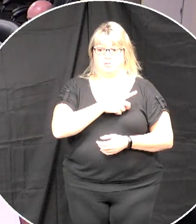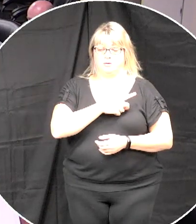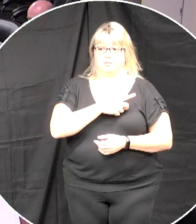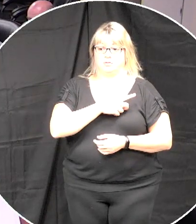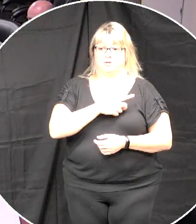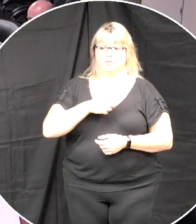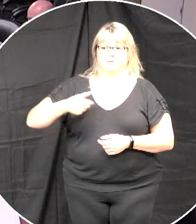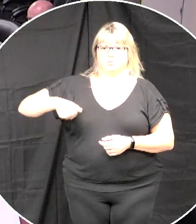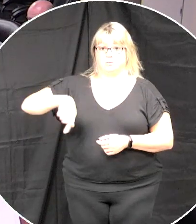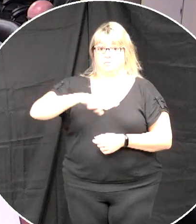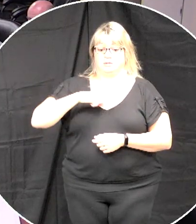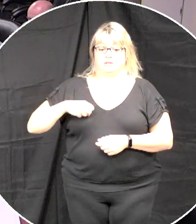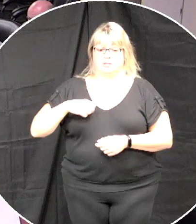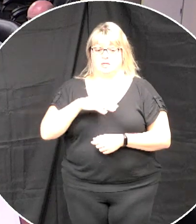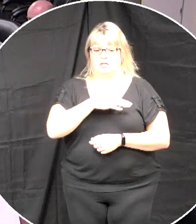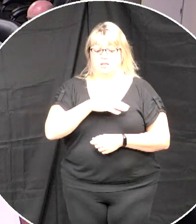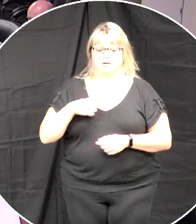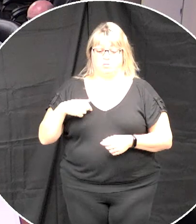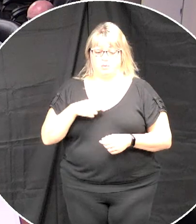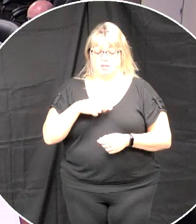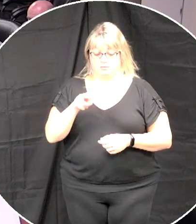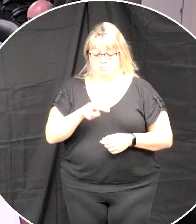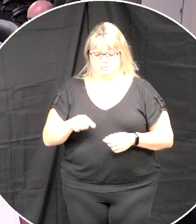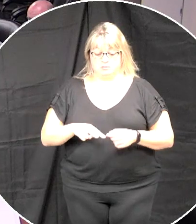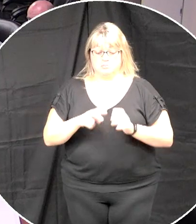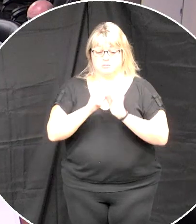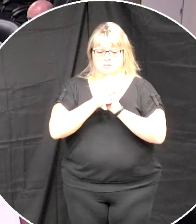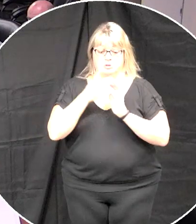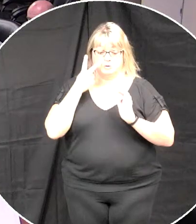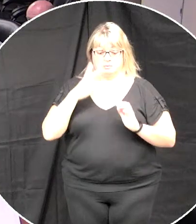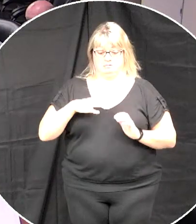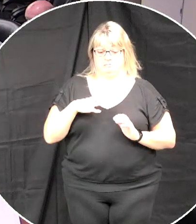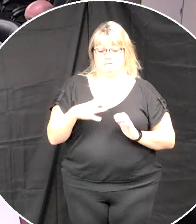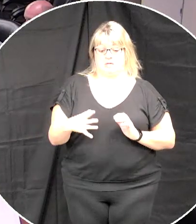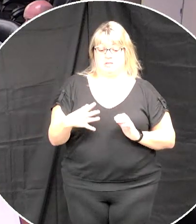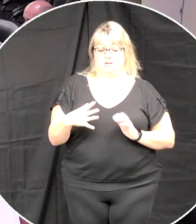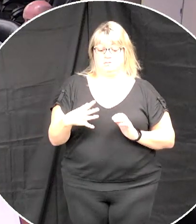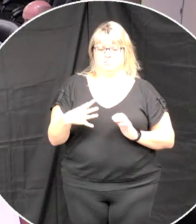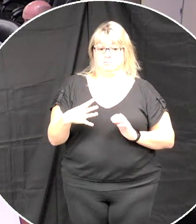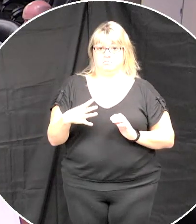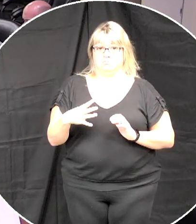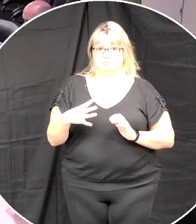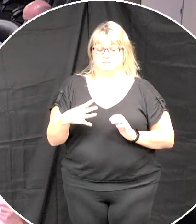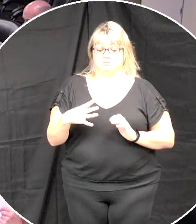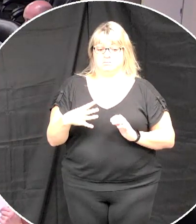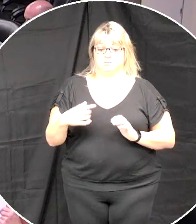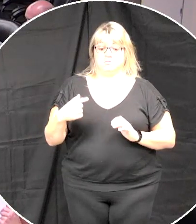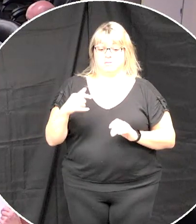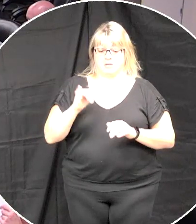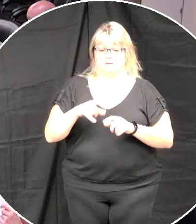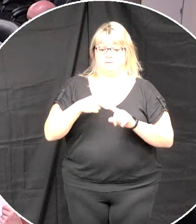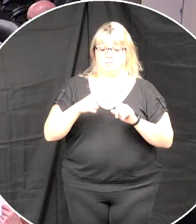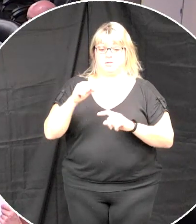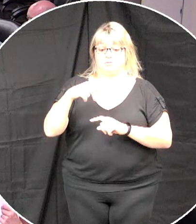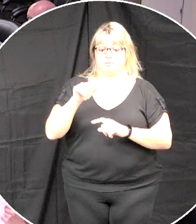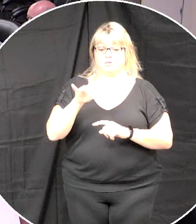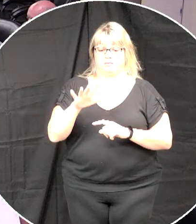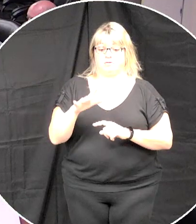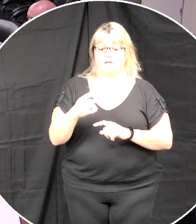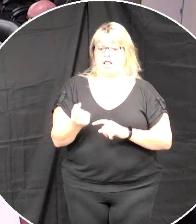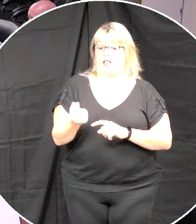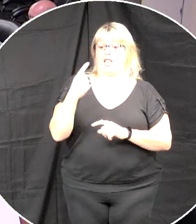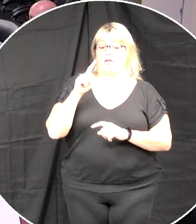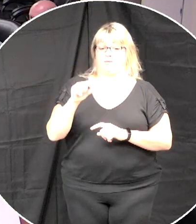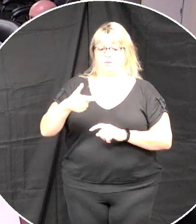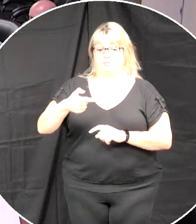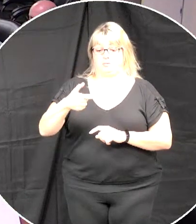fact that these are accurate reflection of the minutes of the proceedings of September 25th, 2021